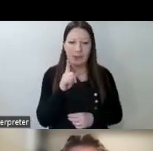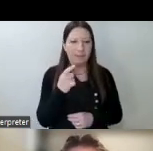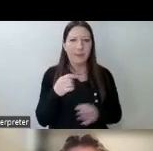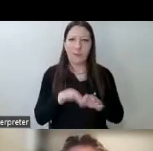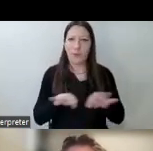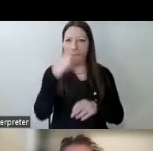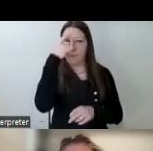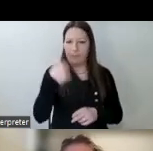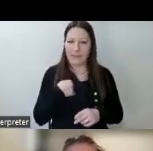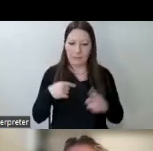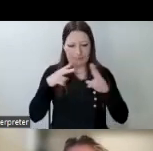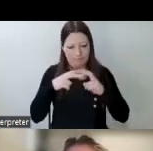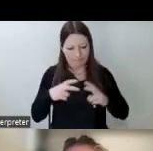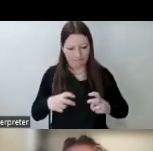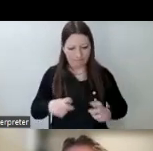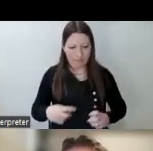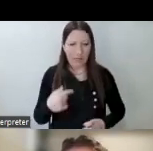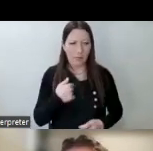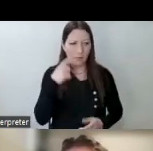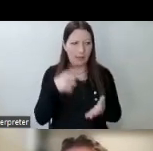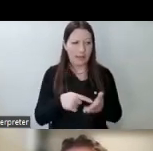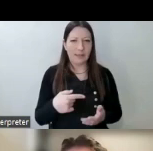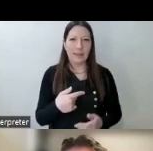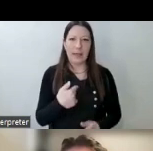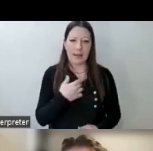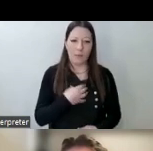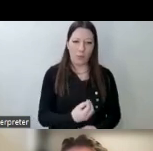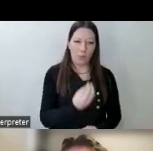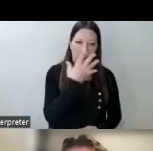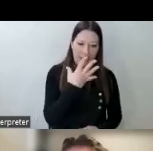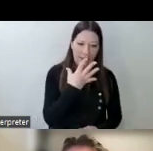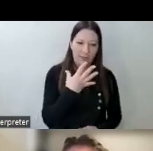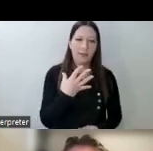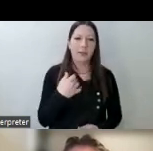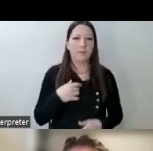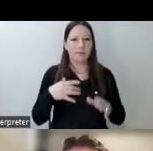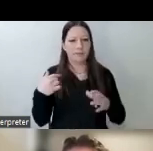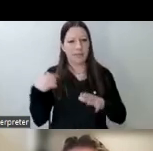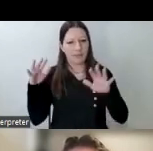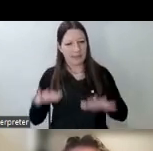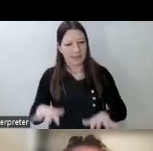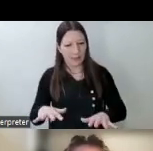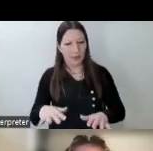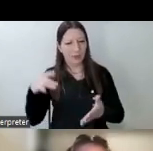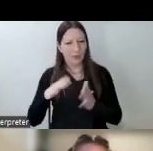settler scholar, but it's also relevant to the history and development of the Whiteshell as a cottage country